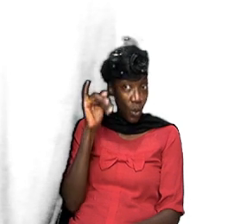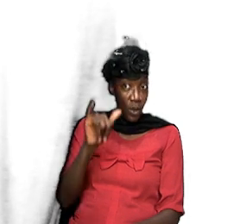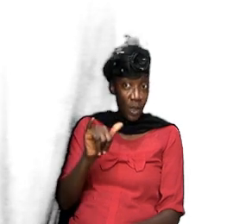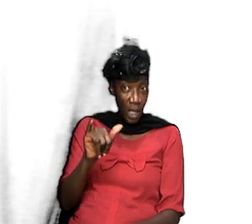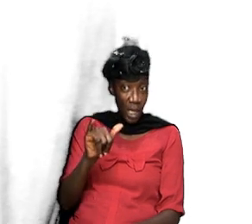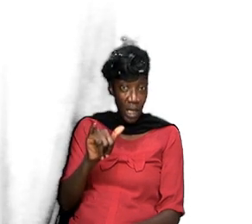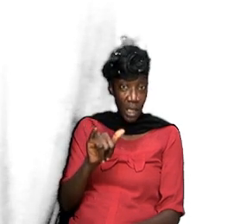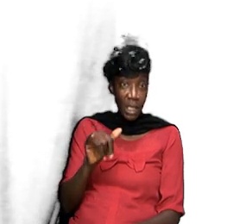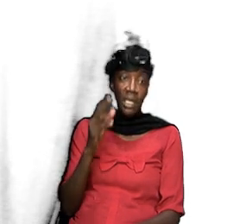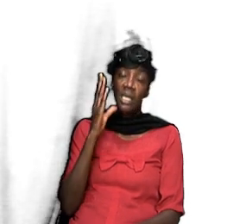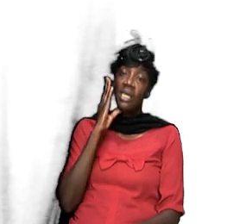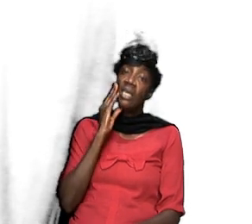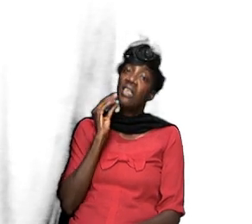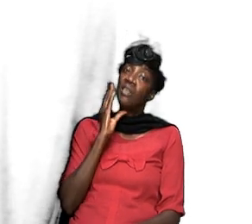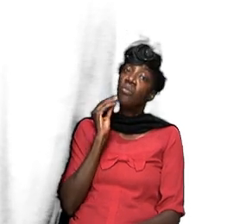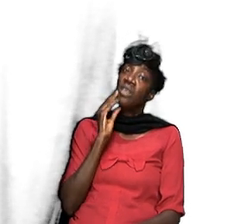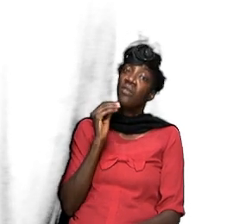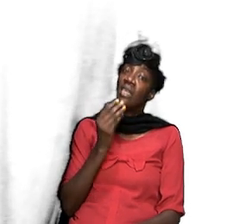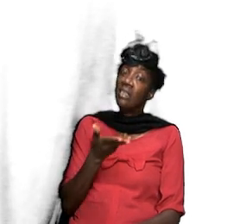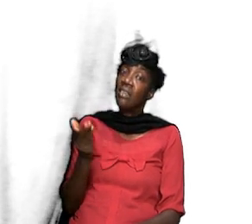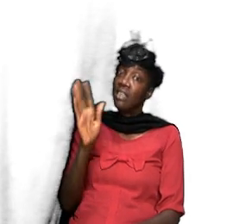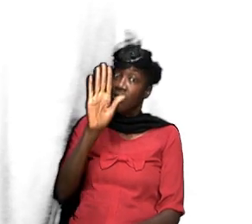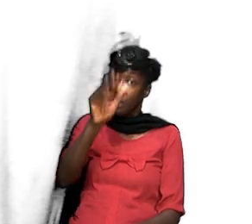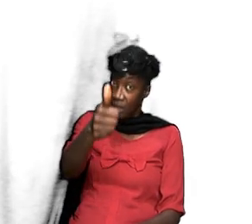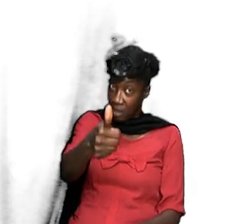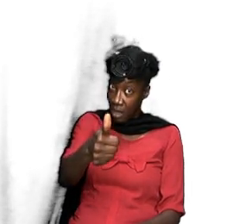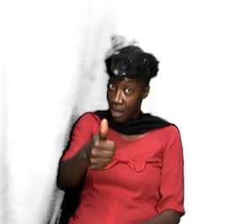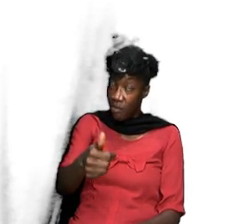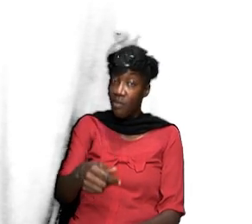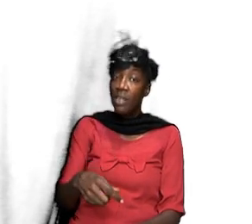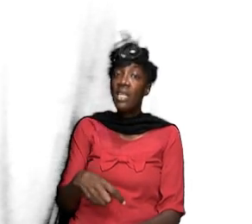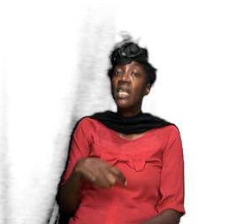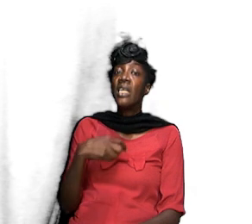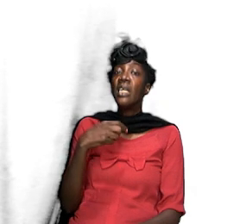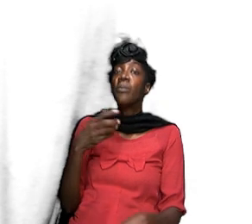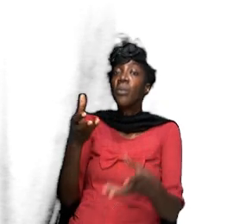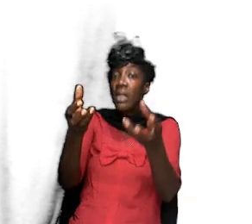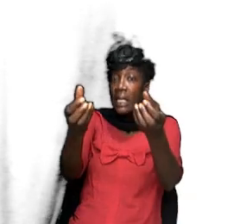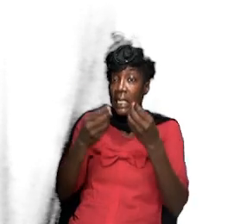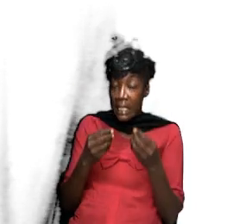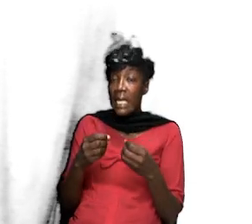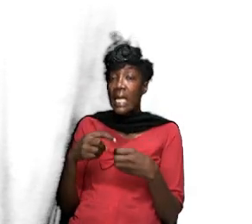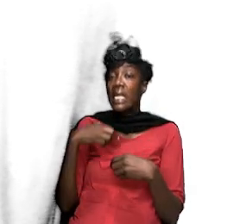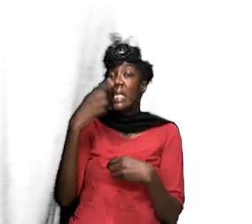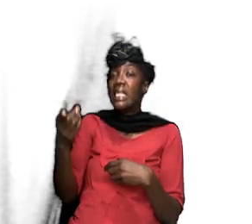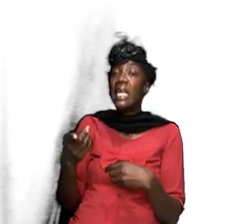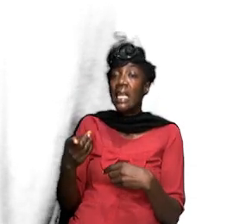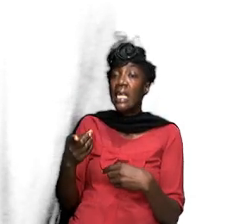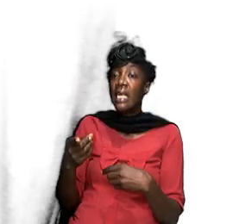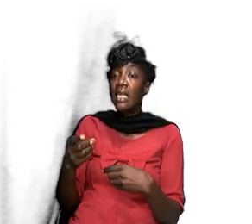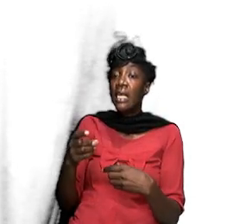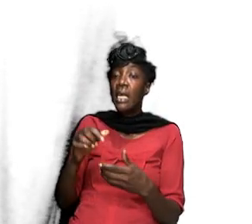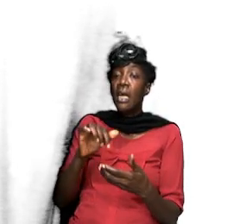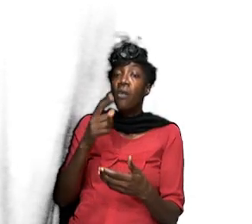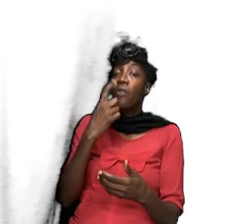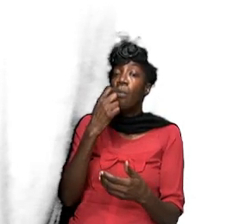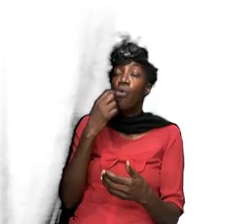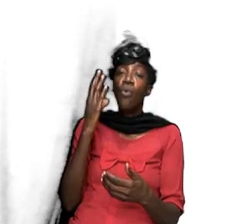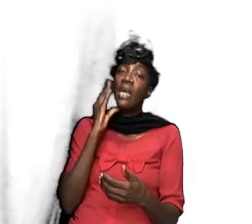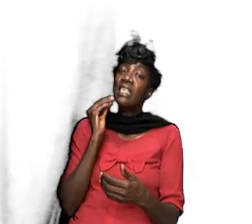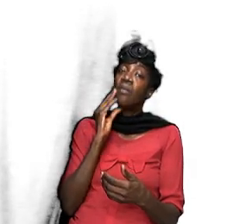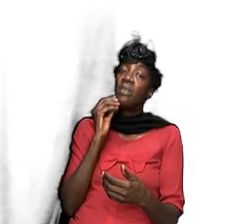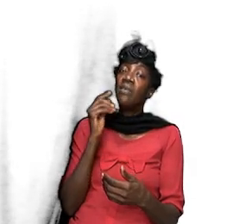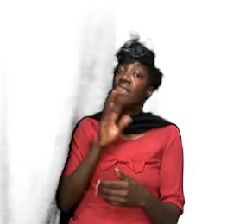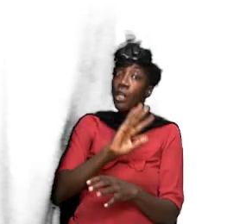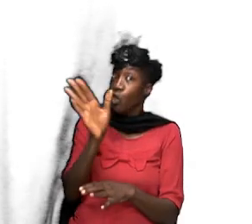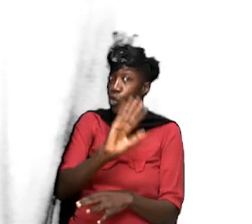instead of experiencing certain things for yourself, take the telling from those who have experienced it already and tell yourself, don't go there.